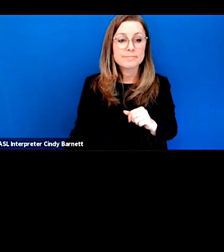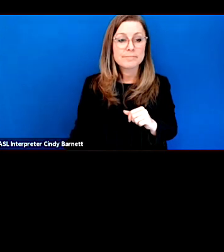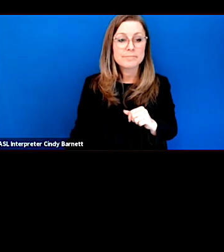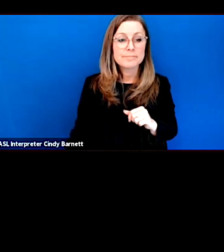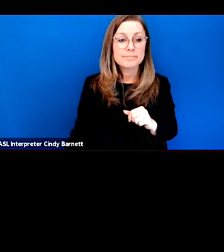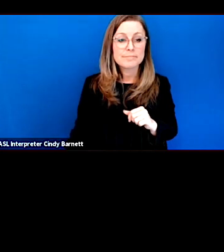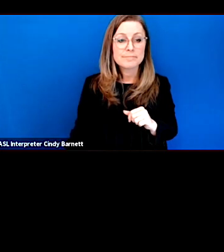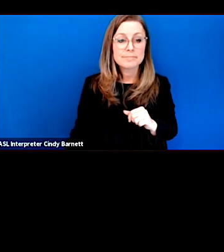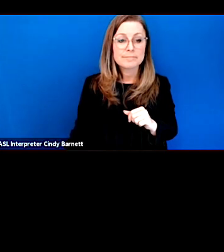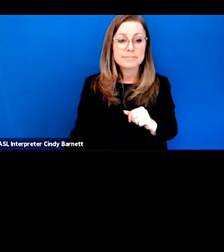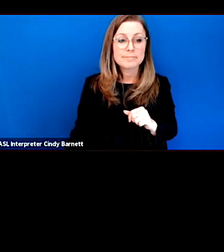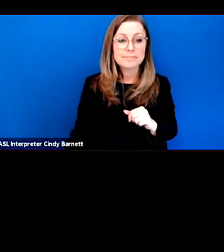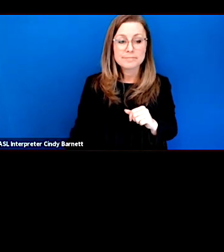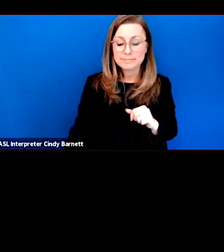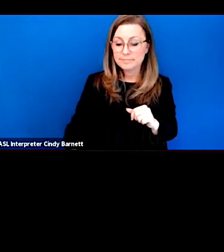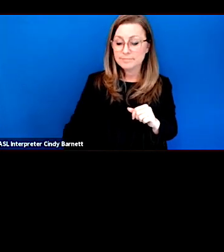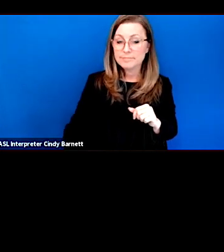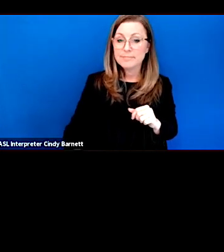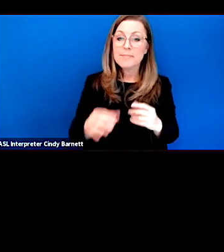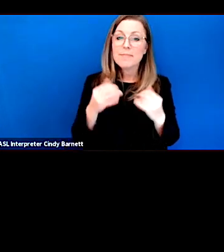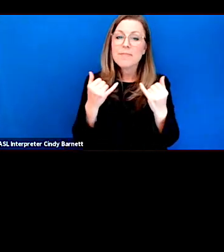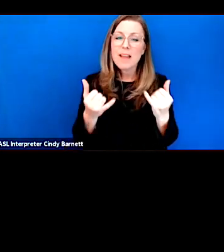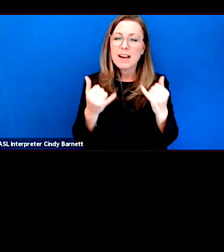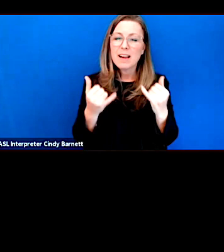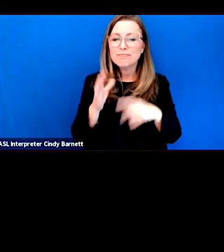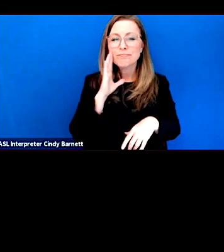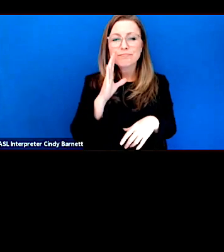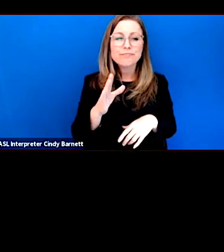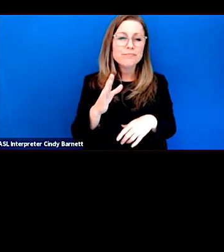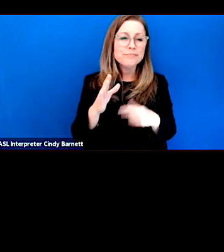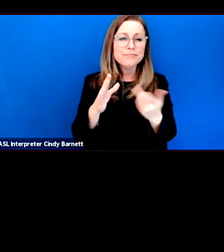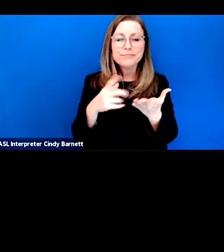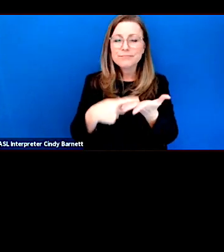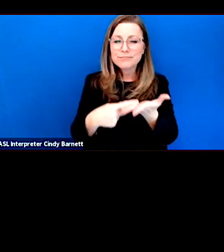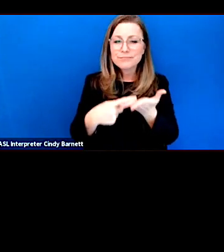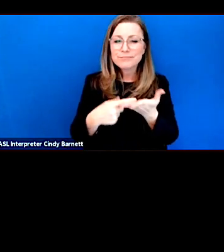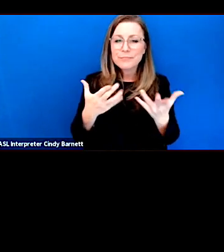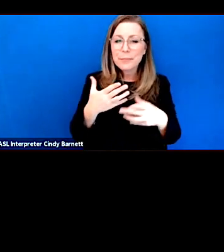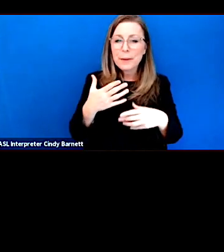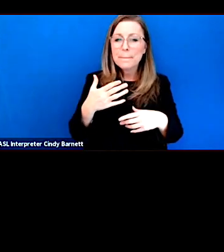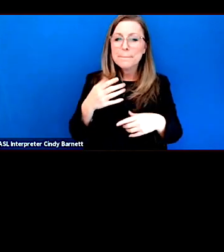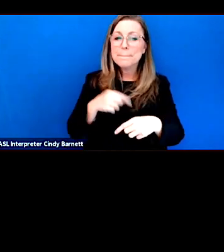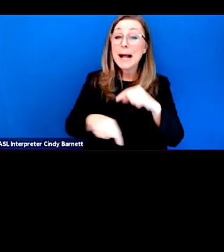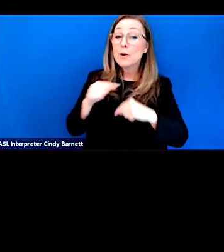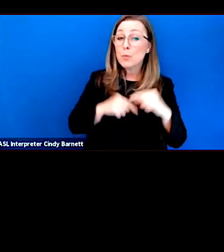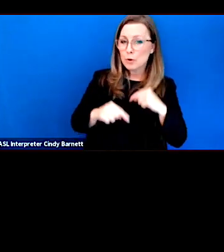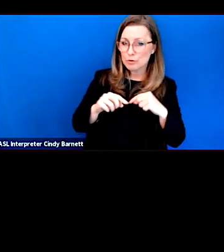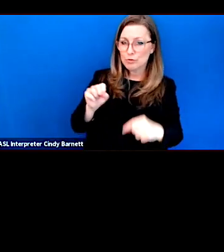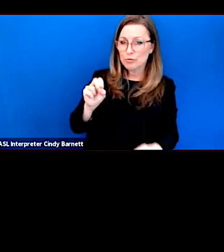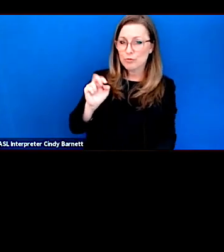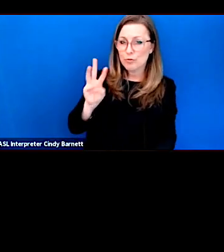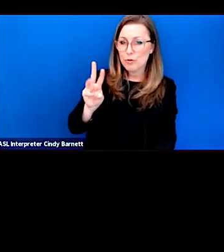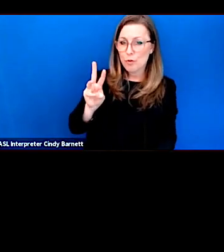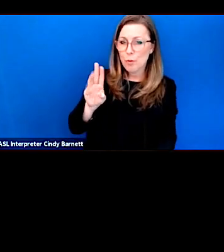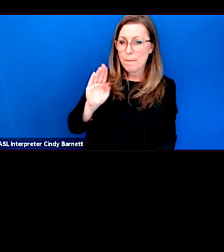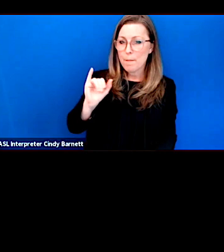Okay, so now we're going to talk about backward snowballing. Now that we've gone through some forward snowballing, let's discuss backward snowballing, which